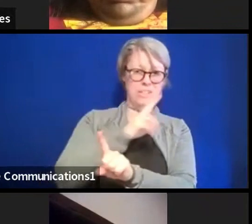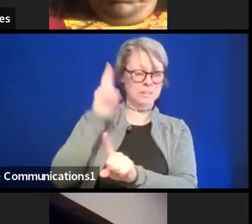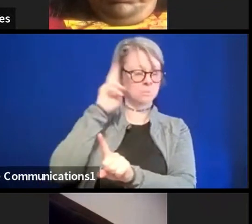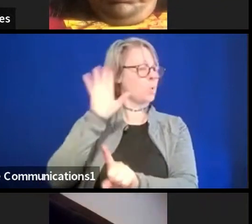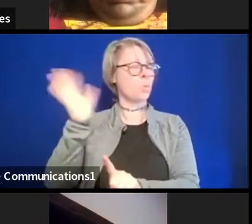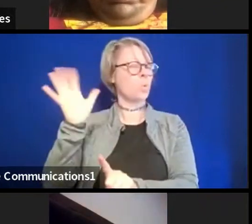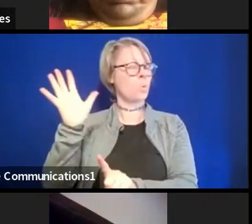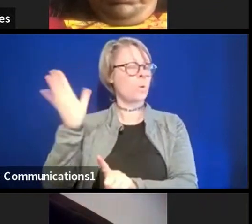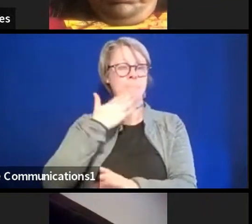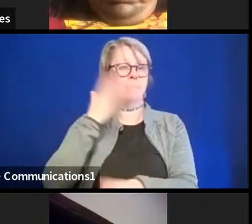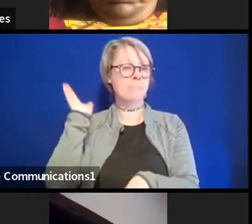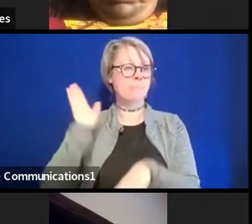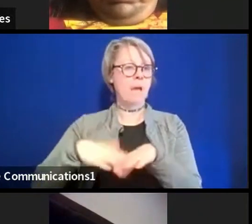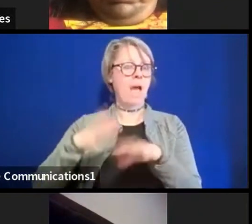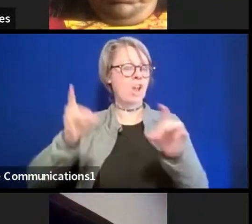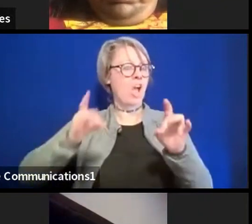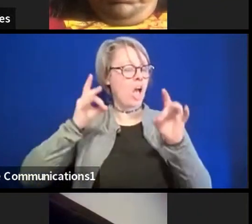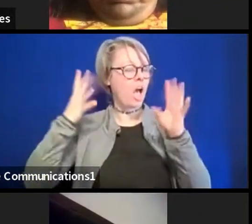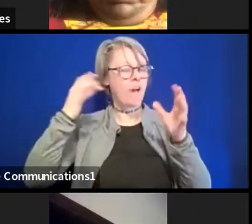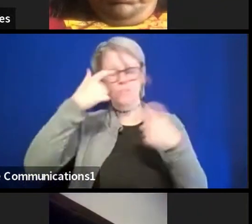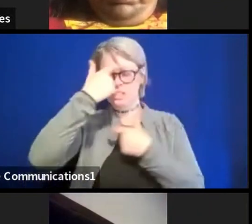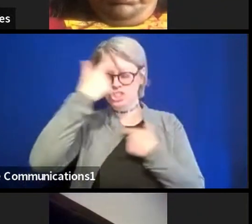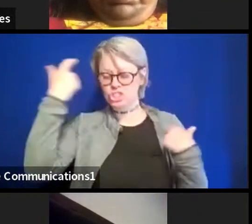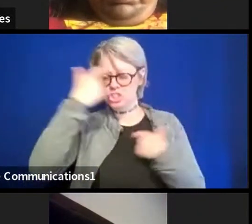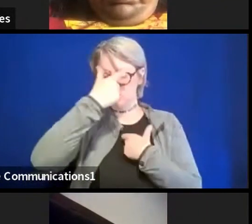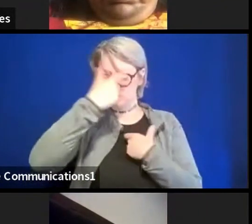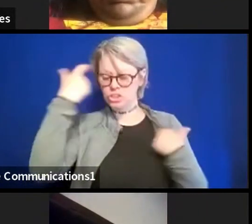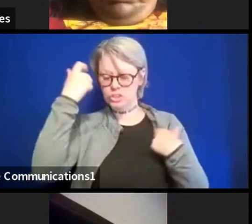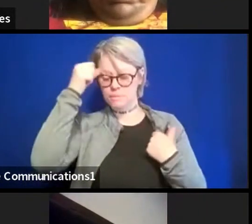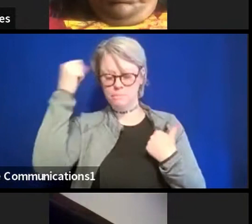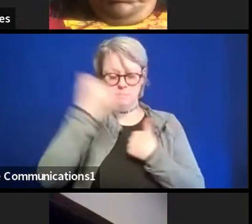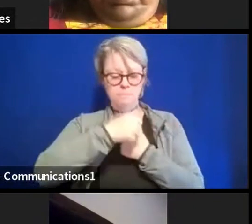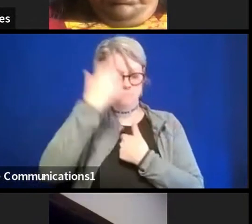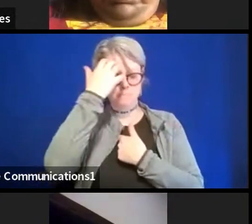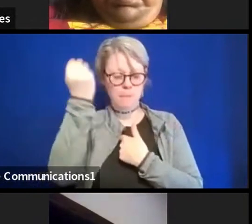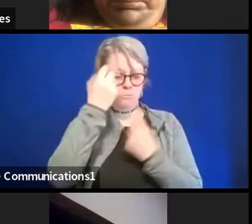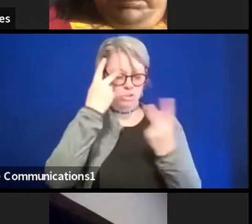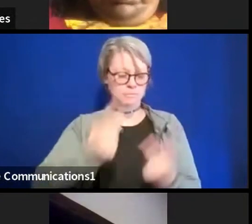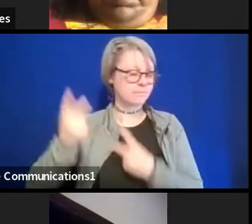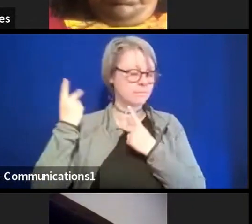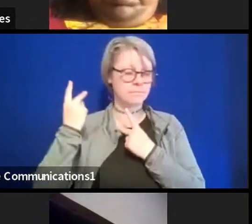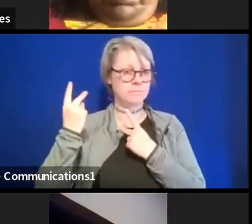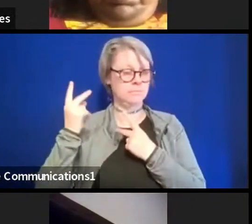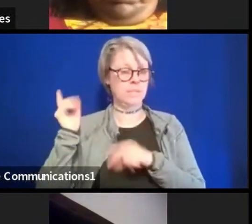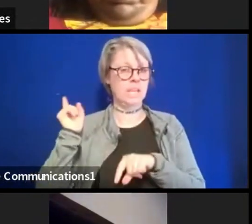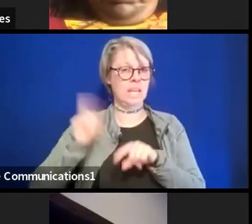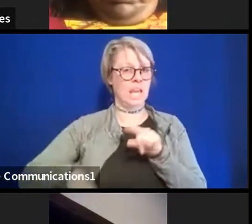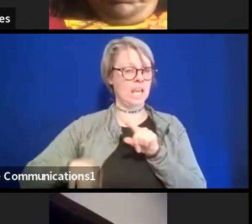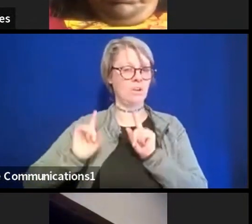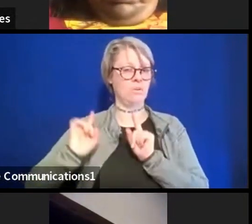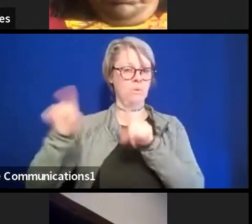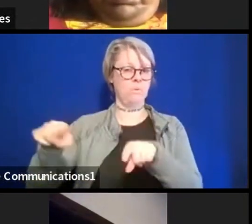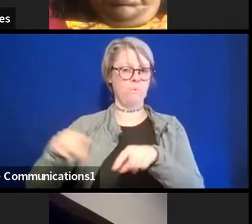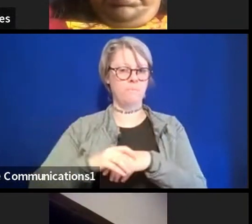all kinds of horrible and traumatic and painful memories. And David